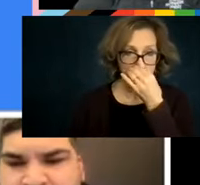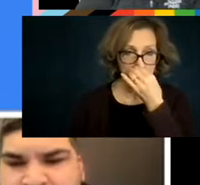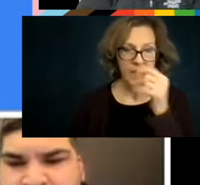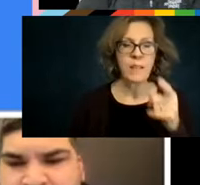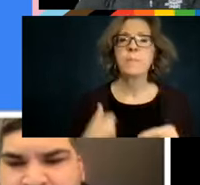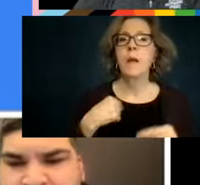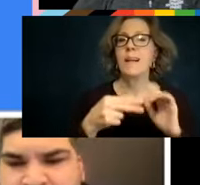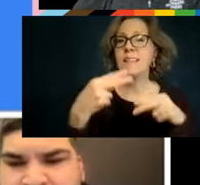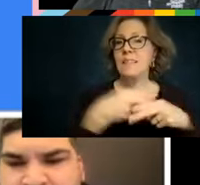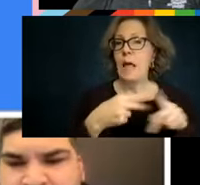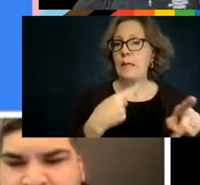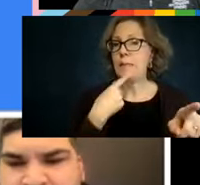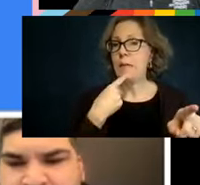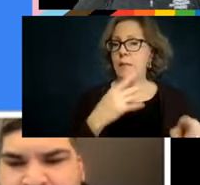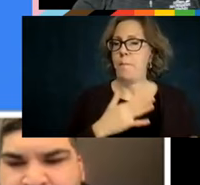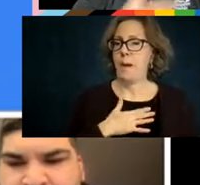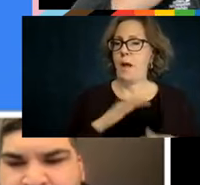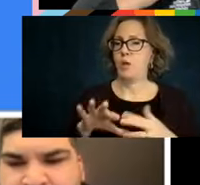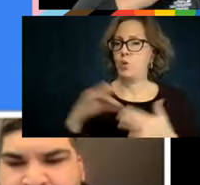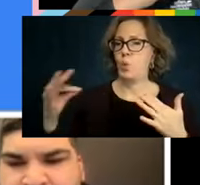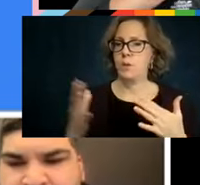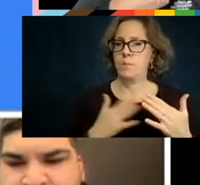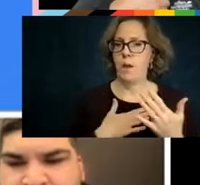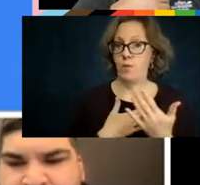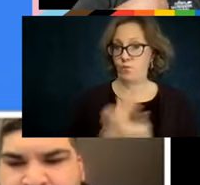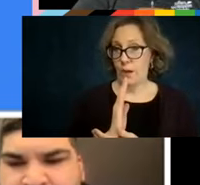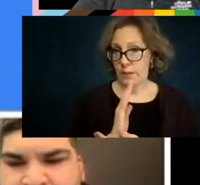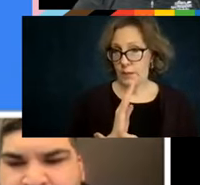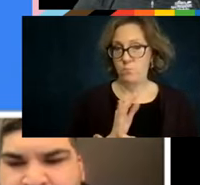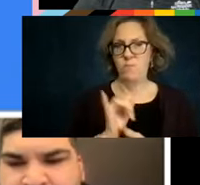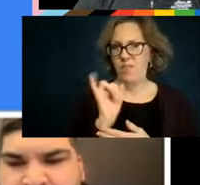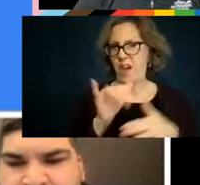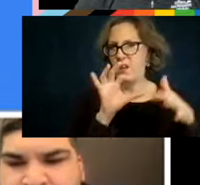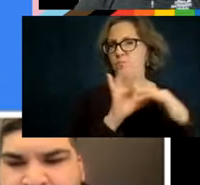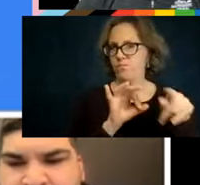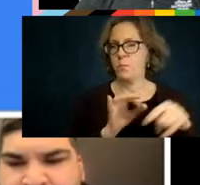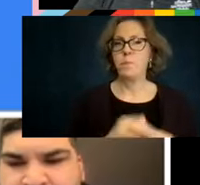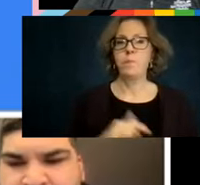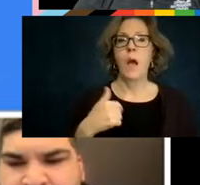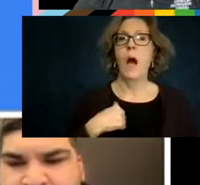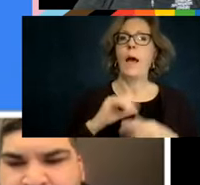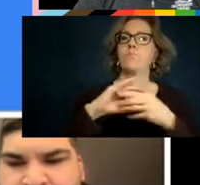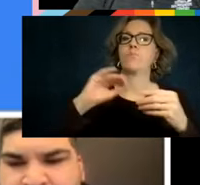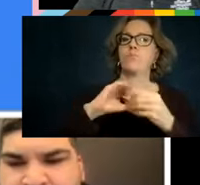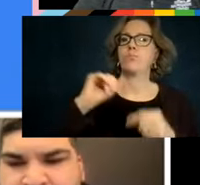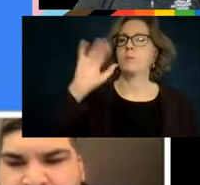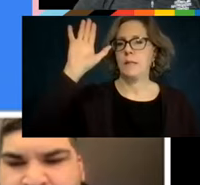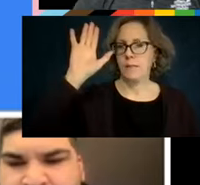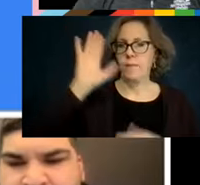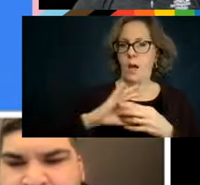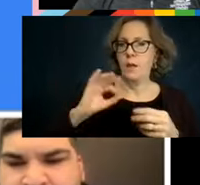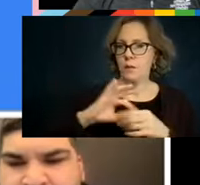my choice, my right. I testified at the hearing for supported